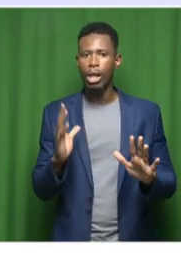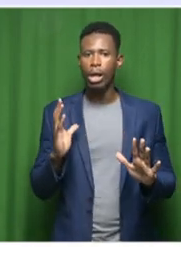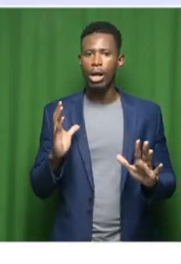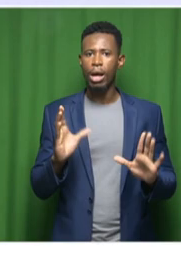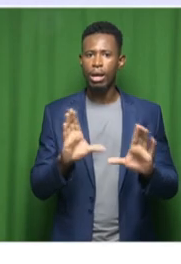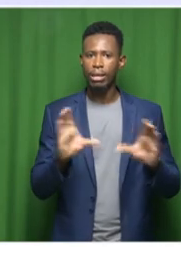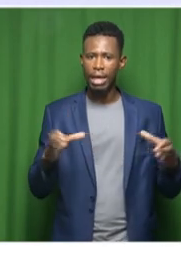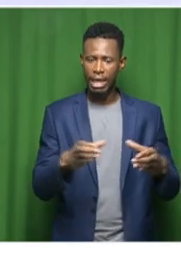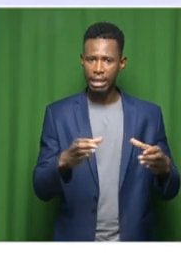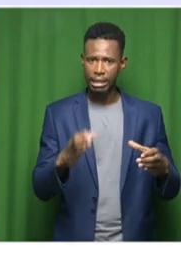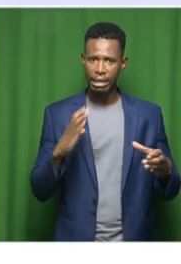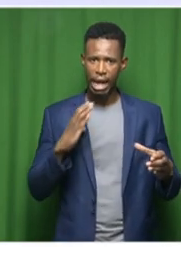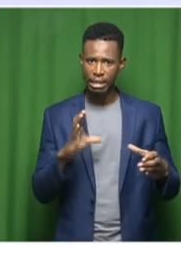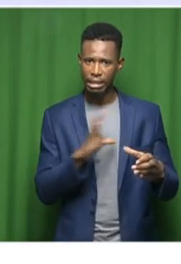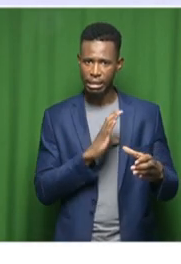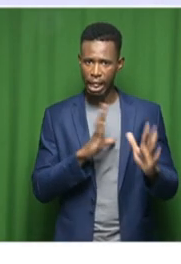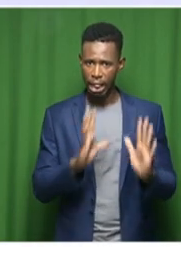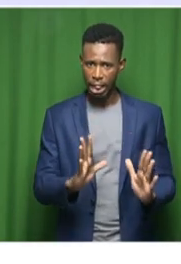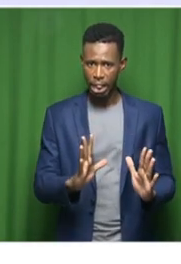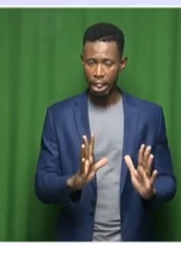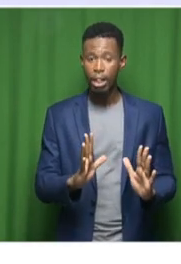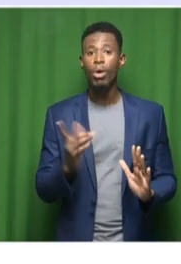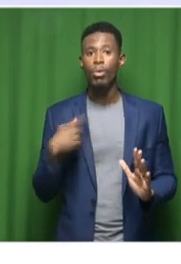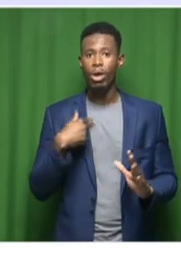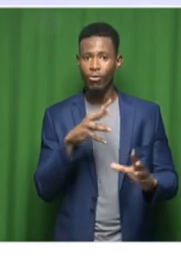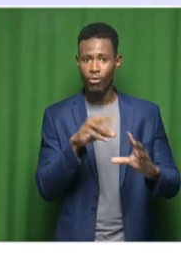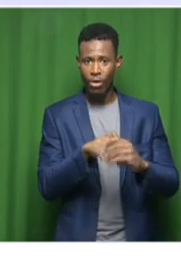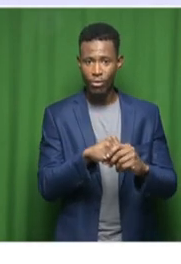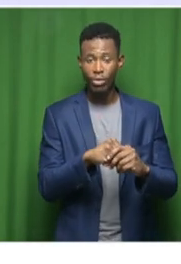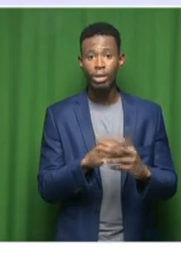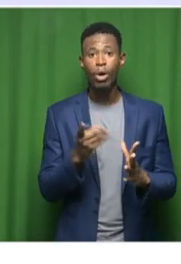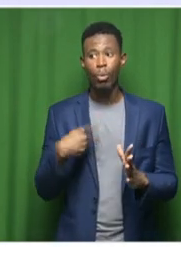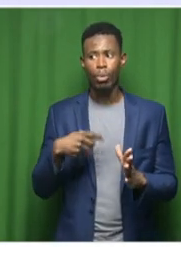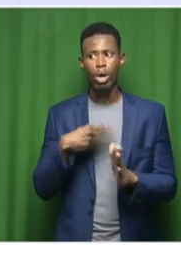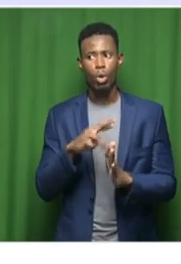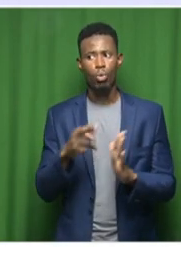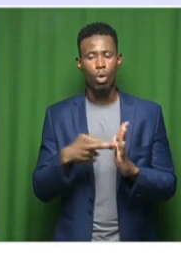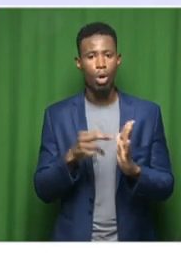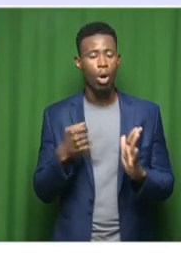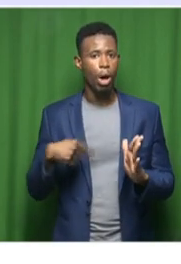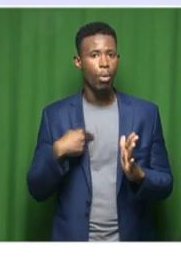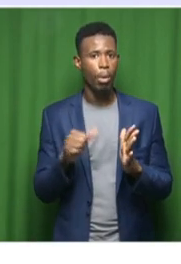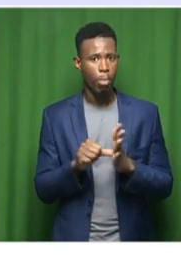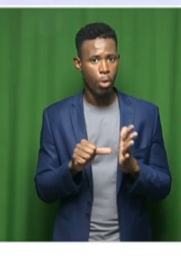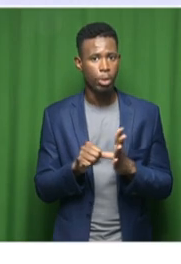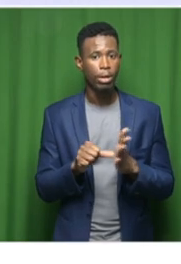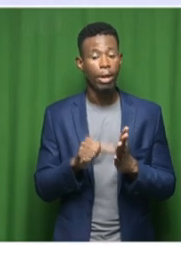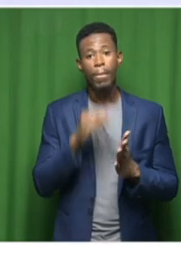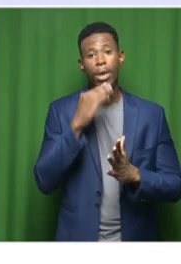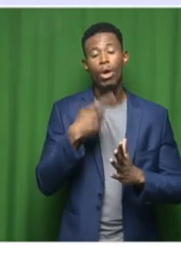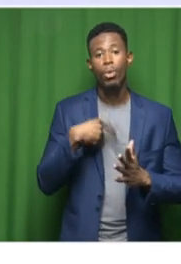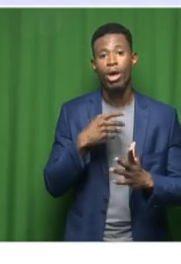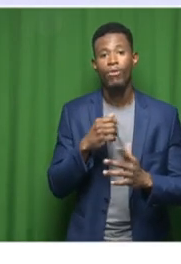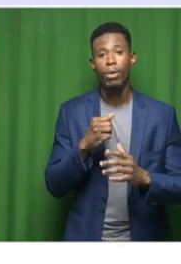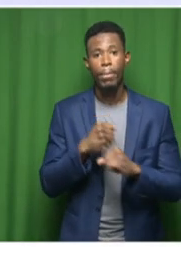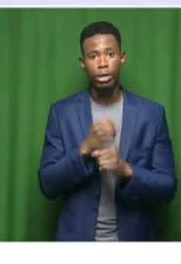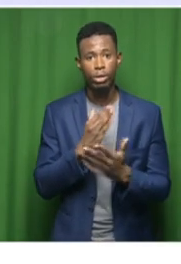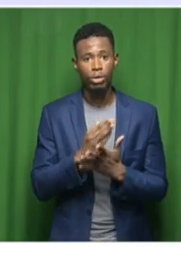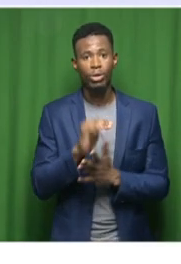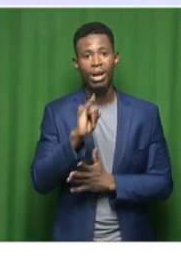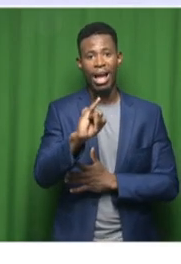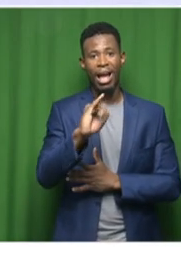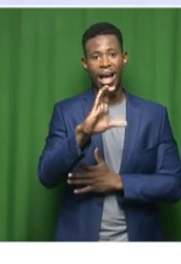roles that we play in this important body, we therefore have an important role to ensure that ICAD is celebrated